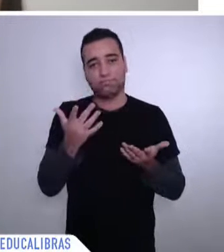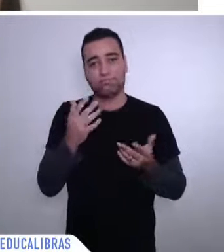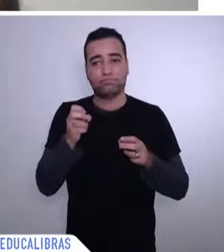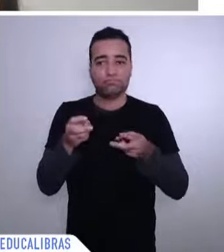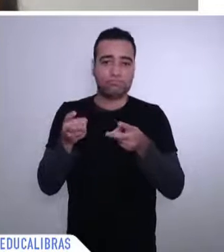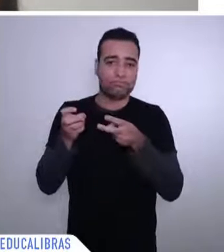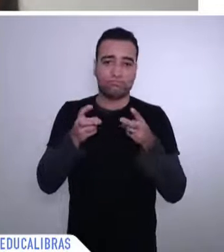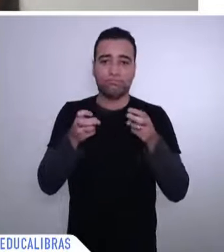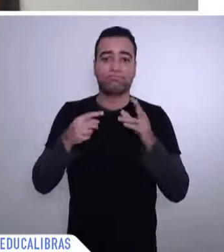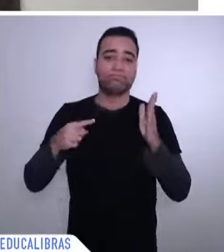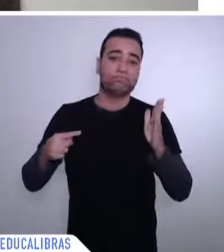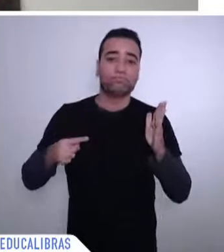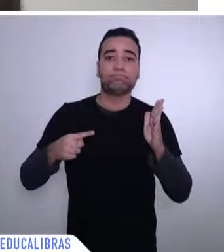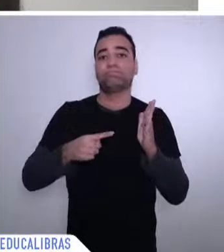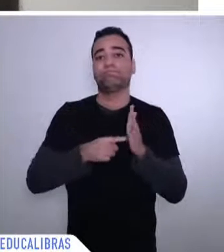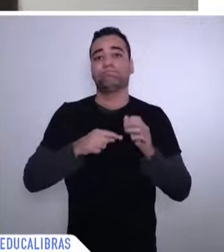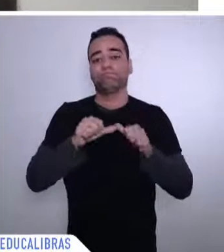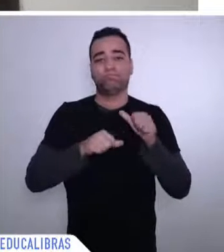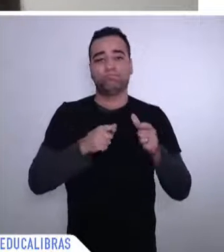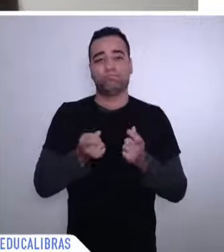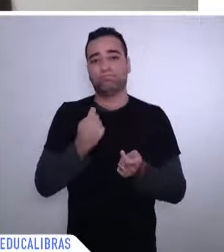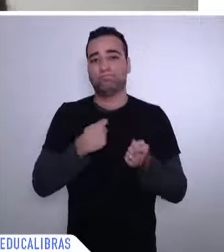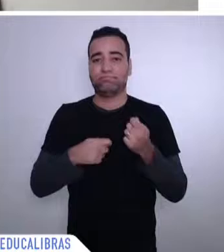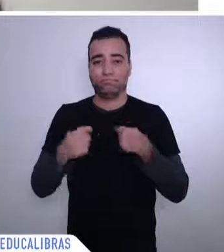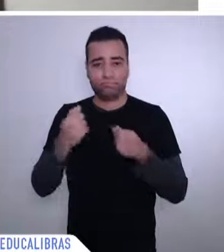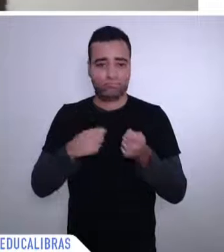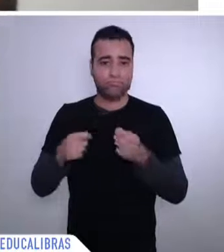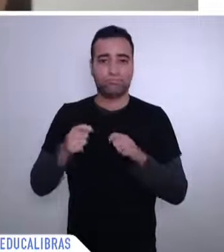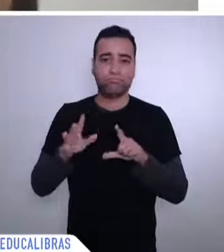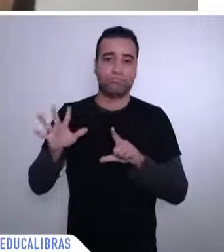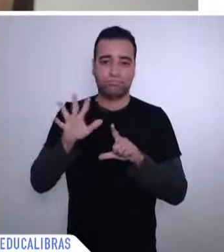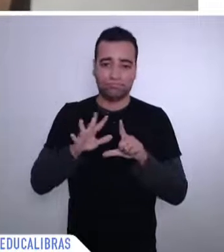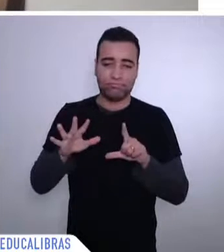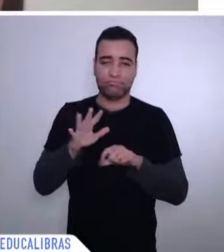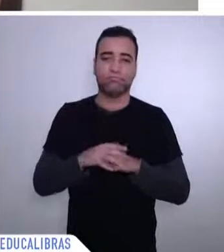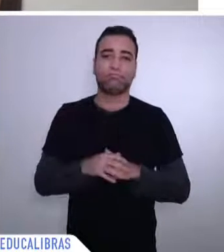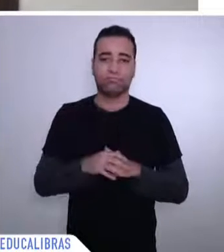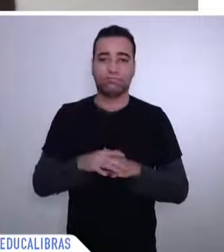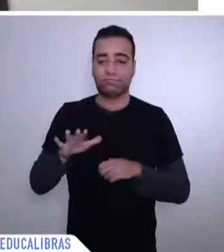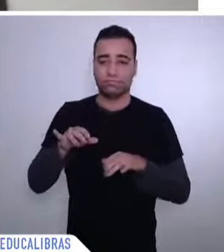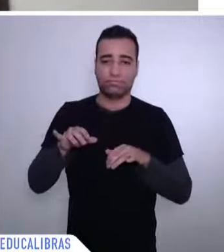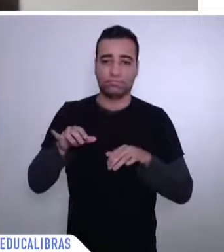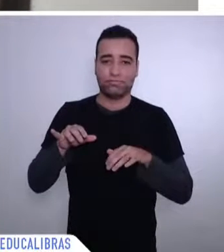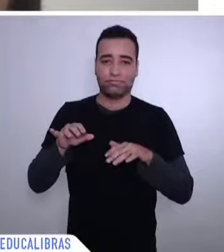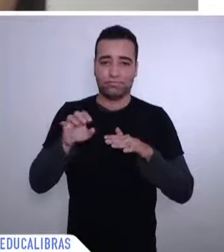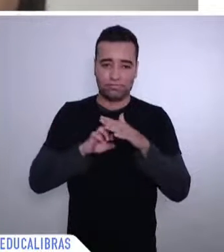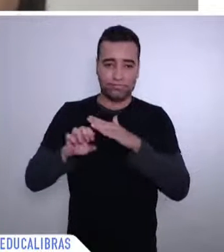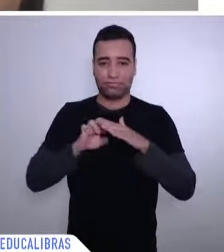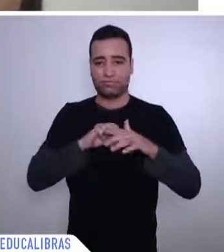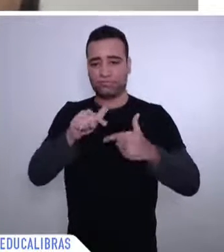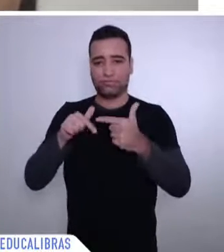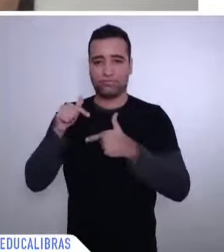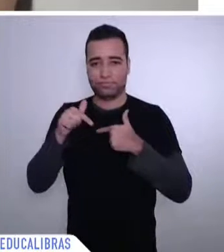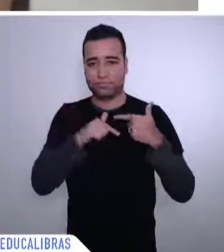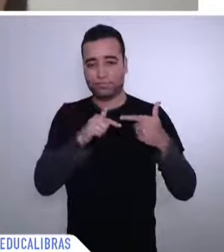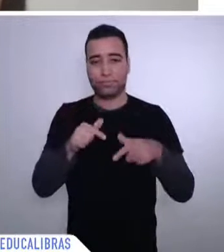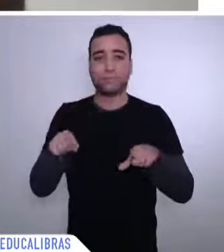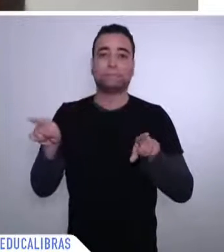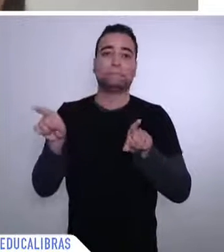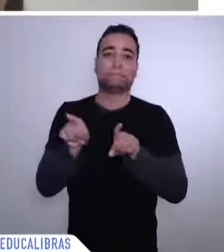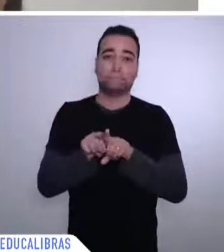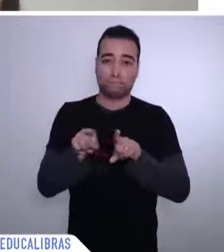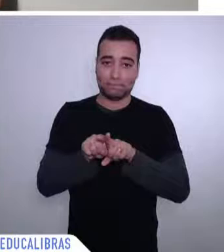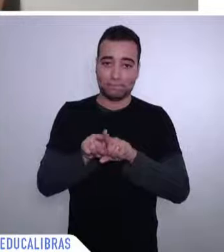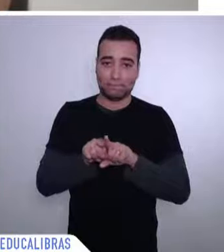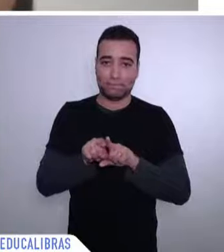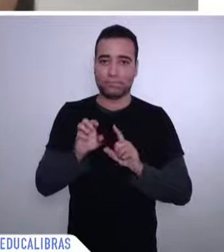artificial intelligence on labor markets. And also the OECD has conducted some interesting analysis